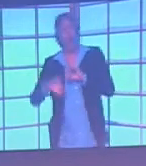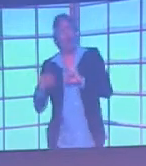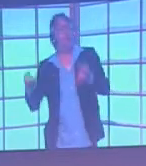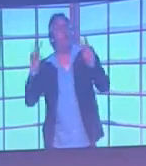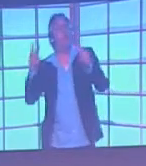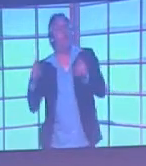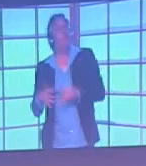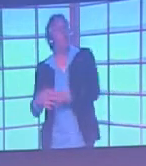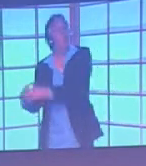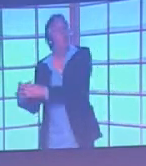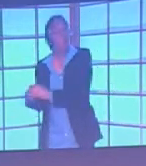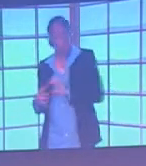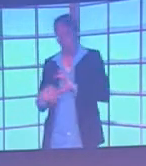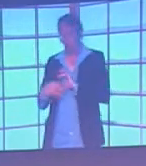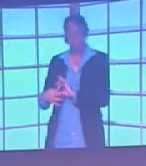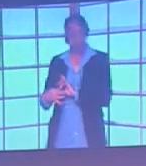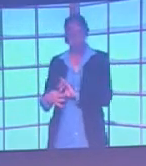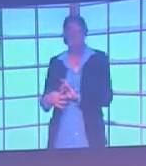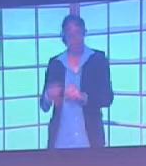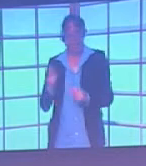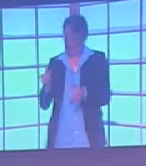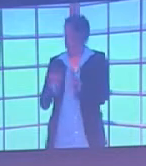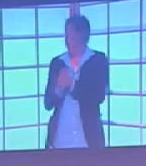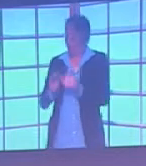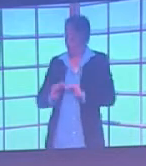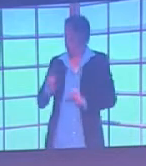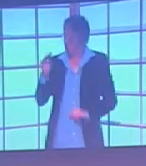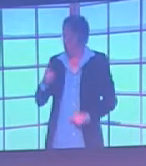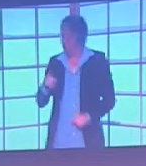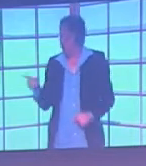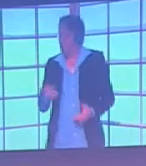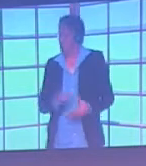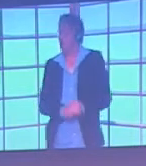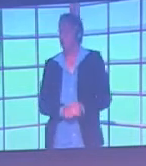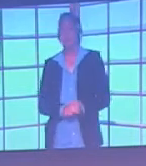of course, but to be honest, there